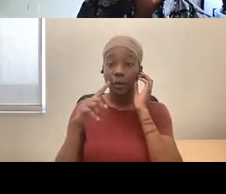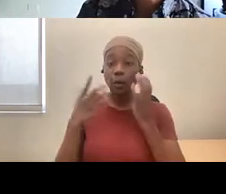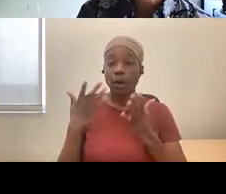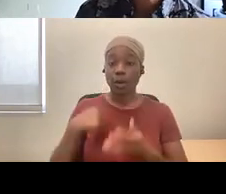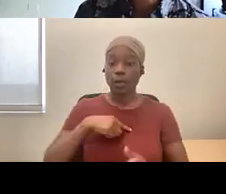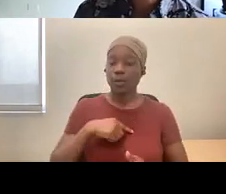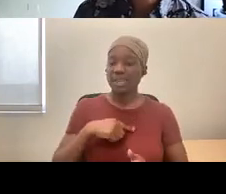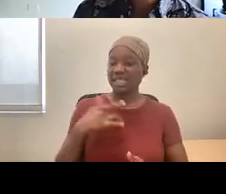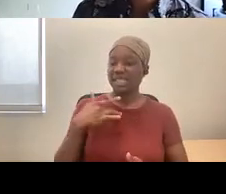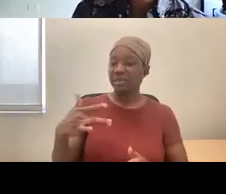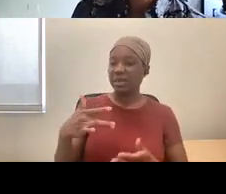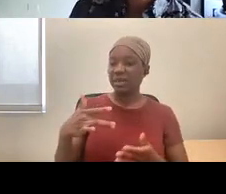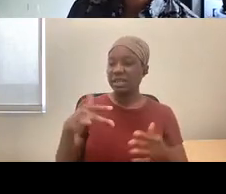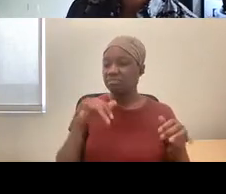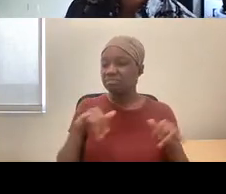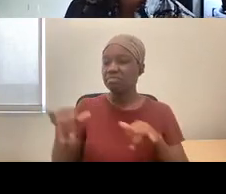one step back